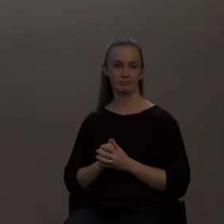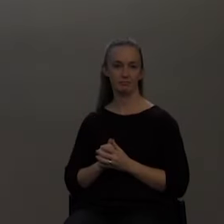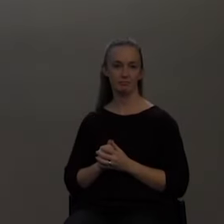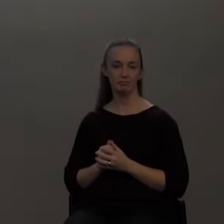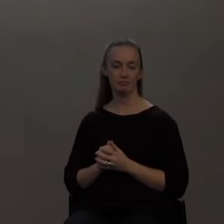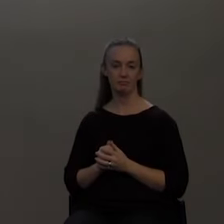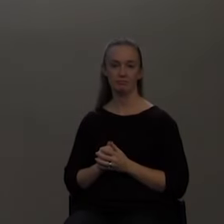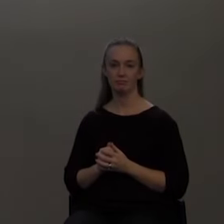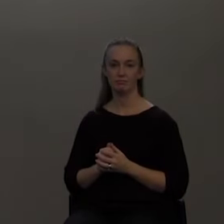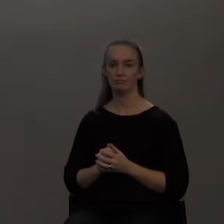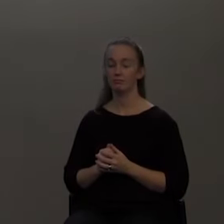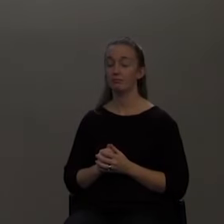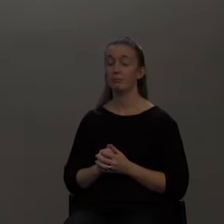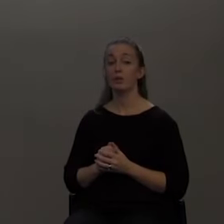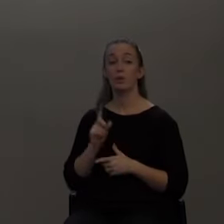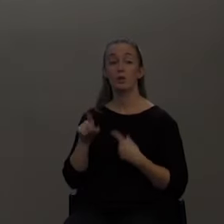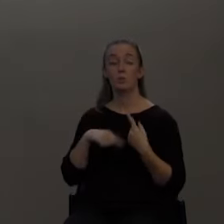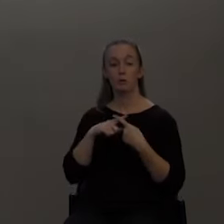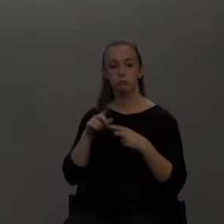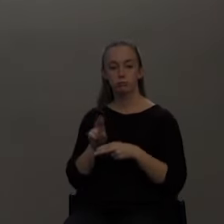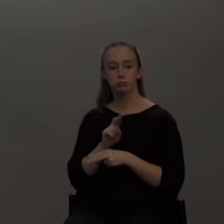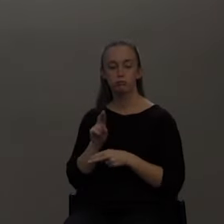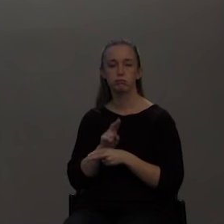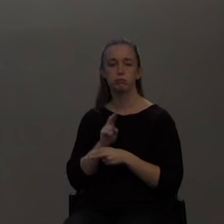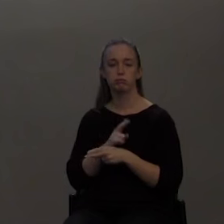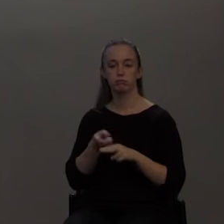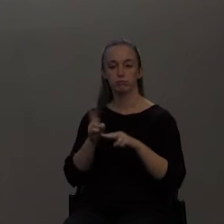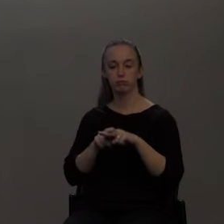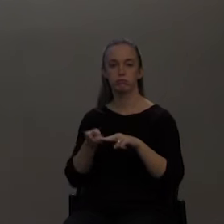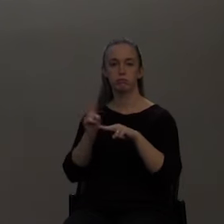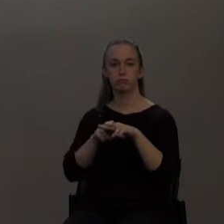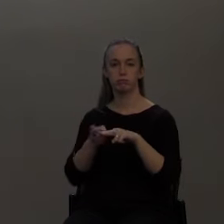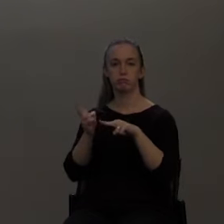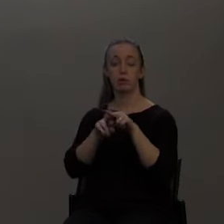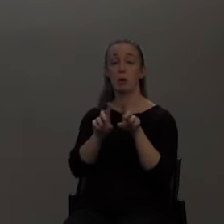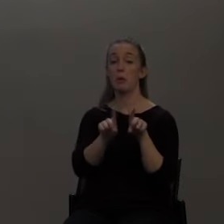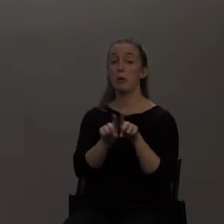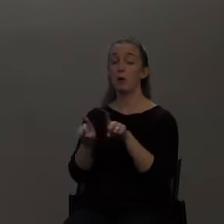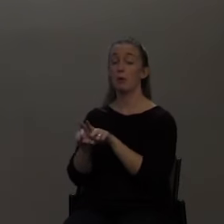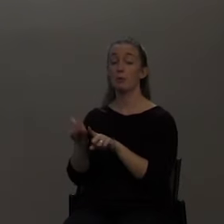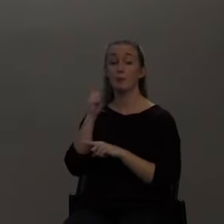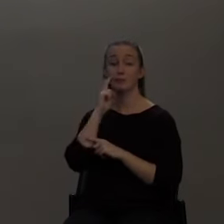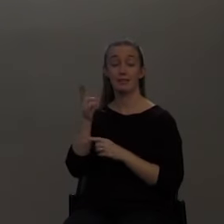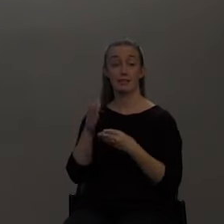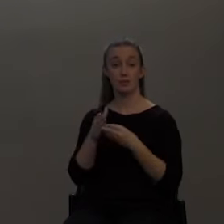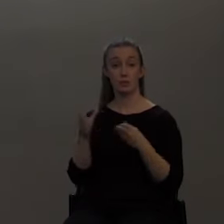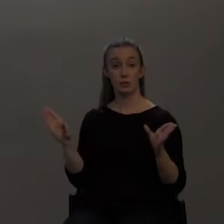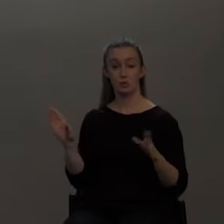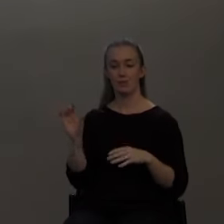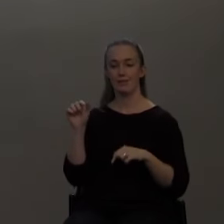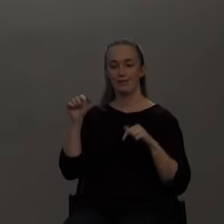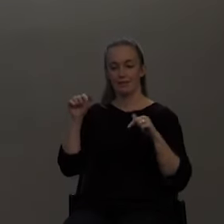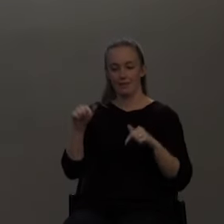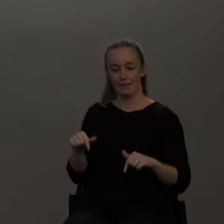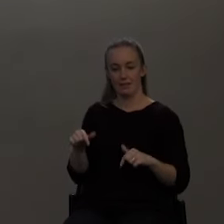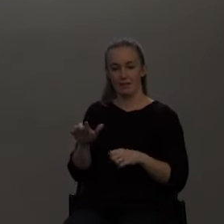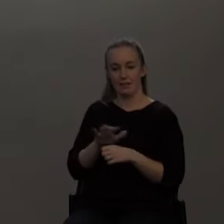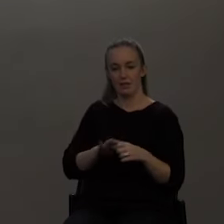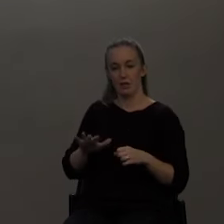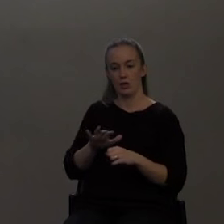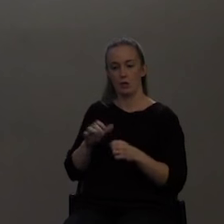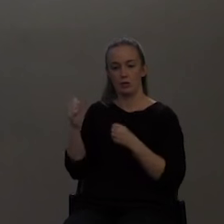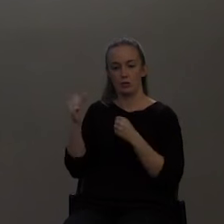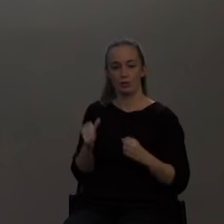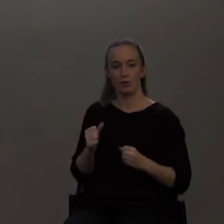So as the occupancy levels have increased, what we're also seeing is that in general, this is a strong market for